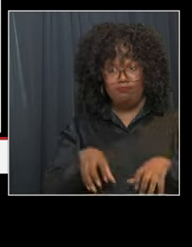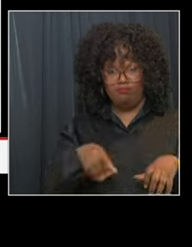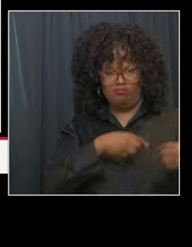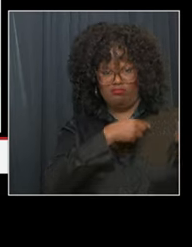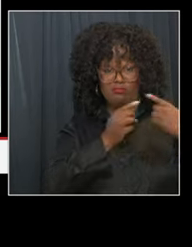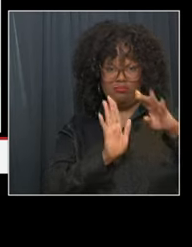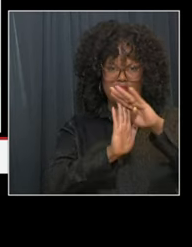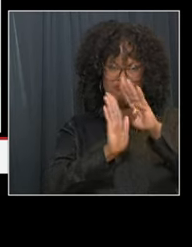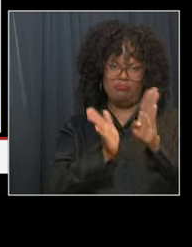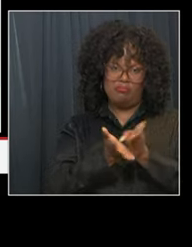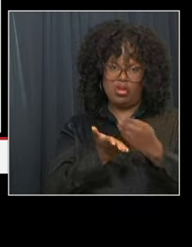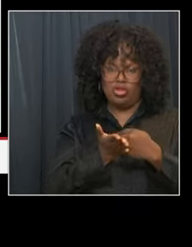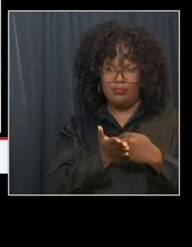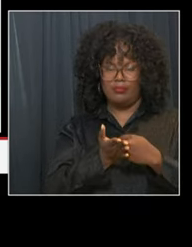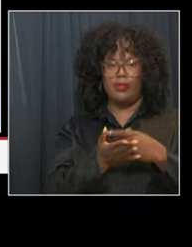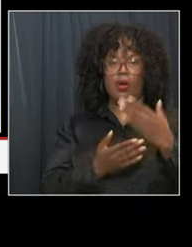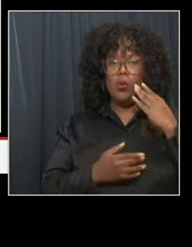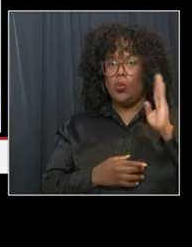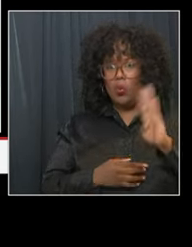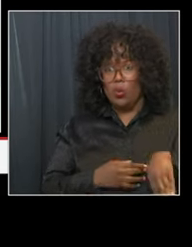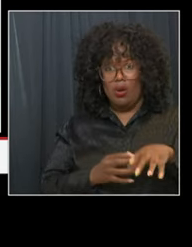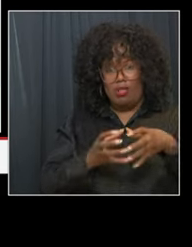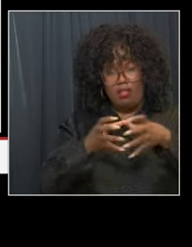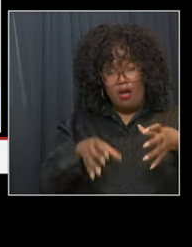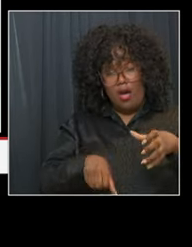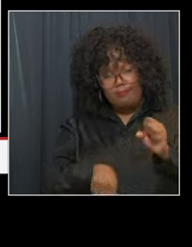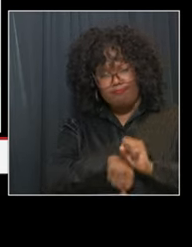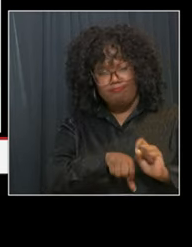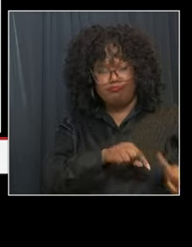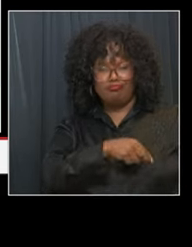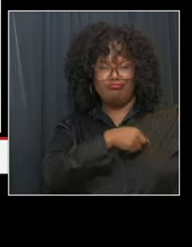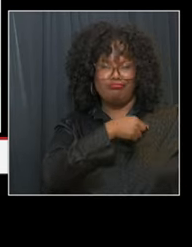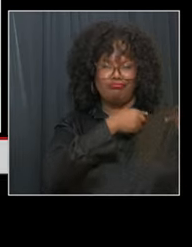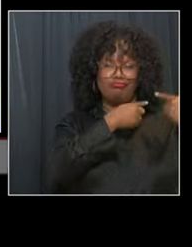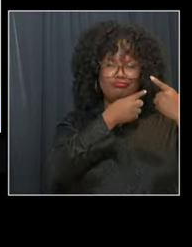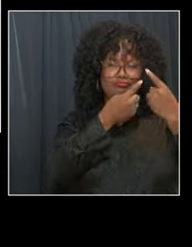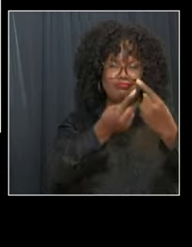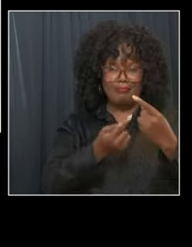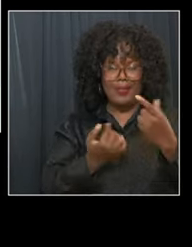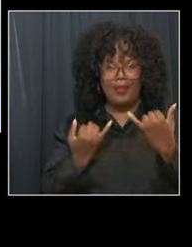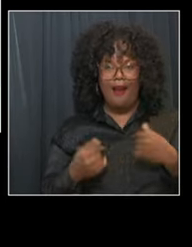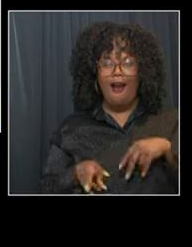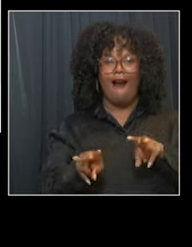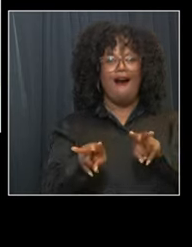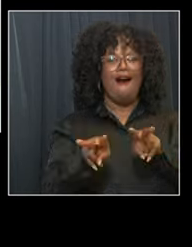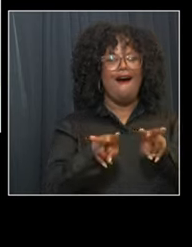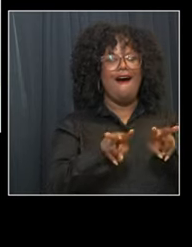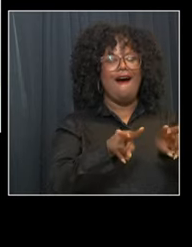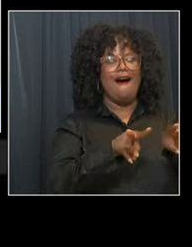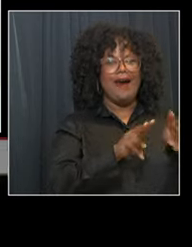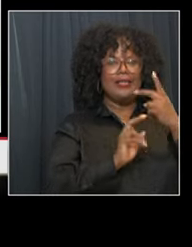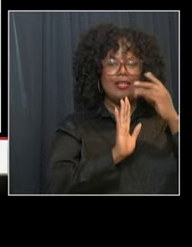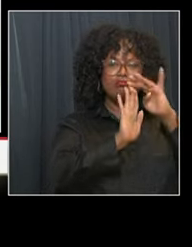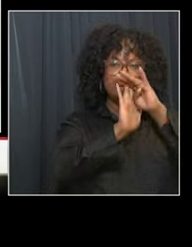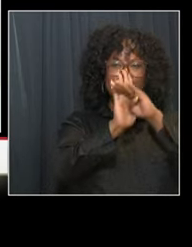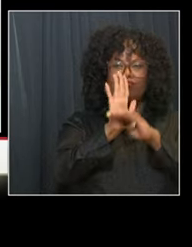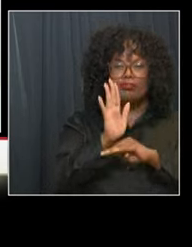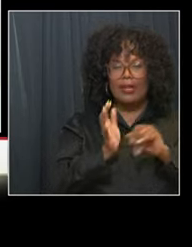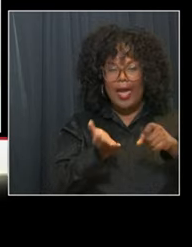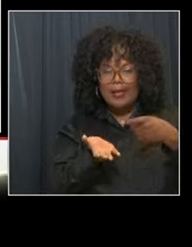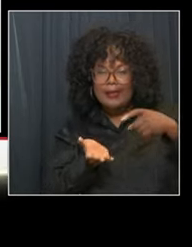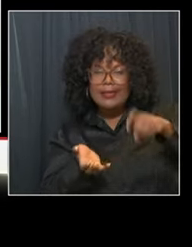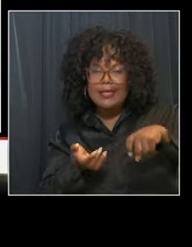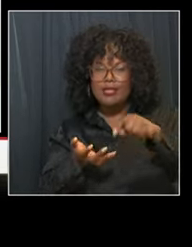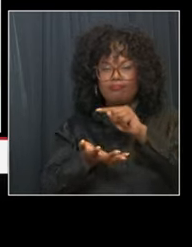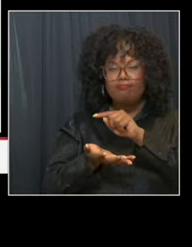an arduous task, having an opportunity to work on the executive side. I understand the many vicissitudes that go into putting a